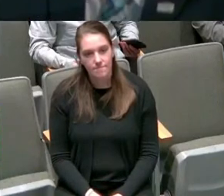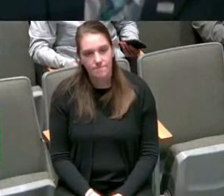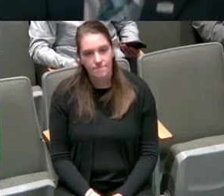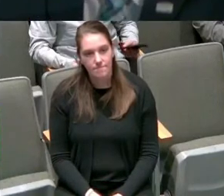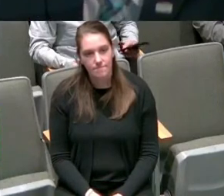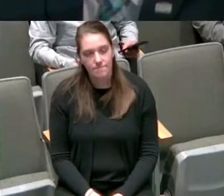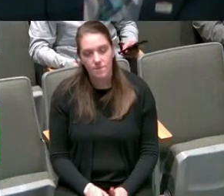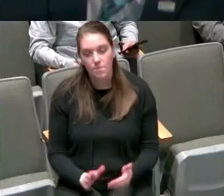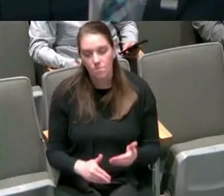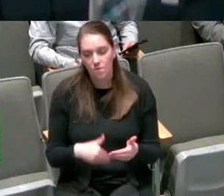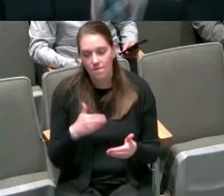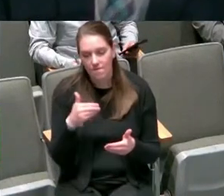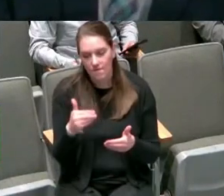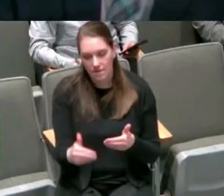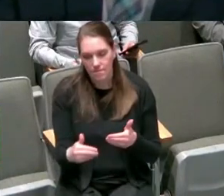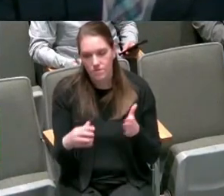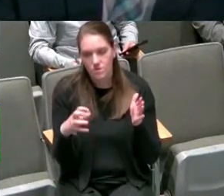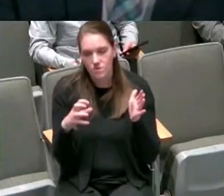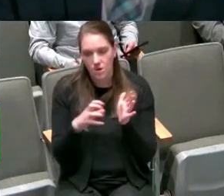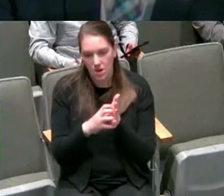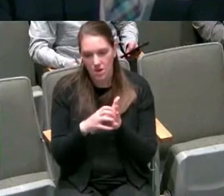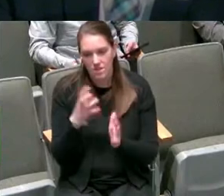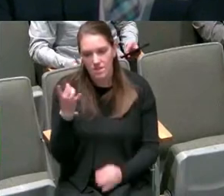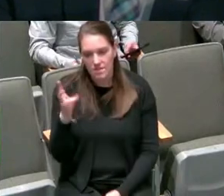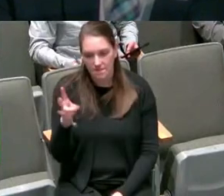moving on to article 17